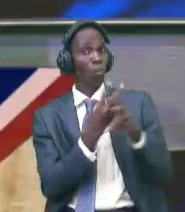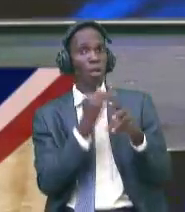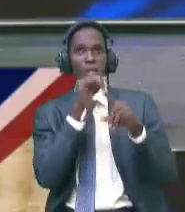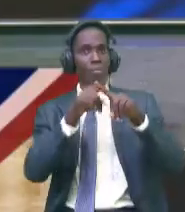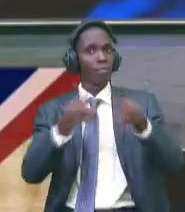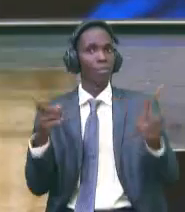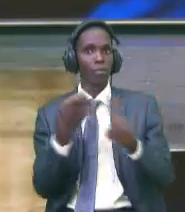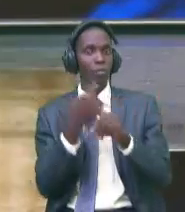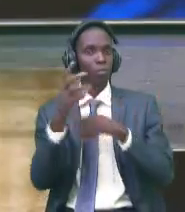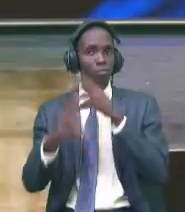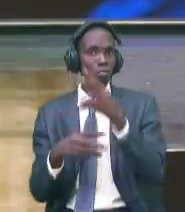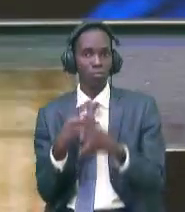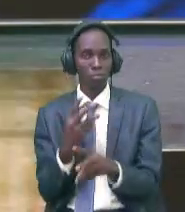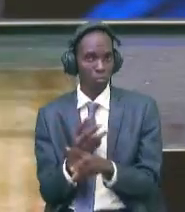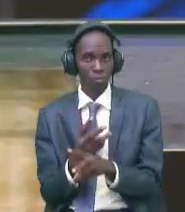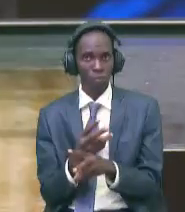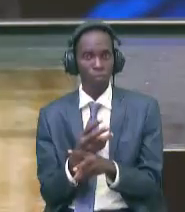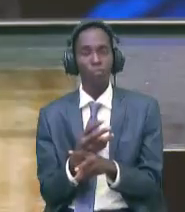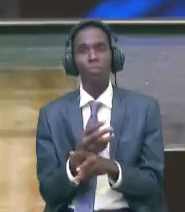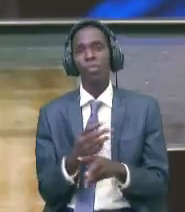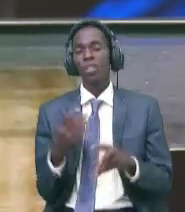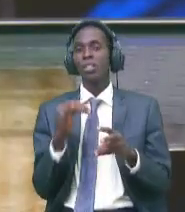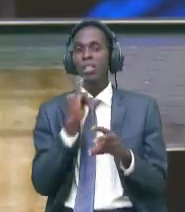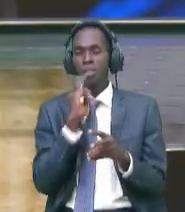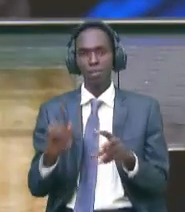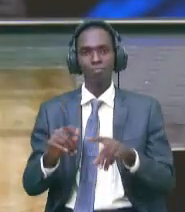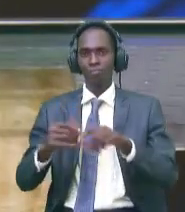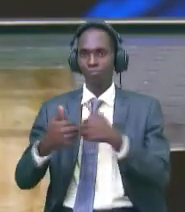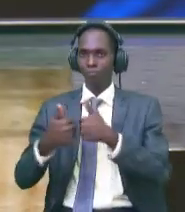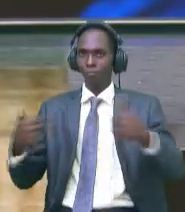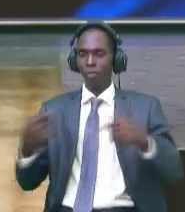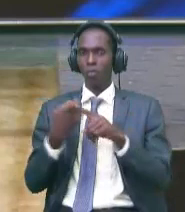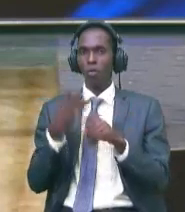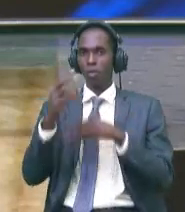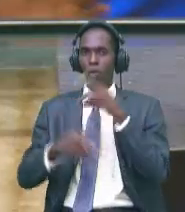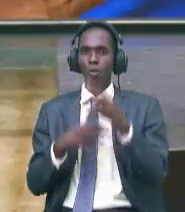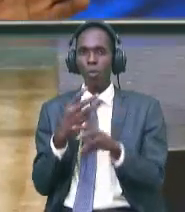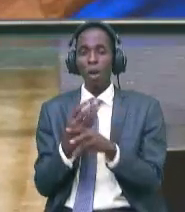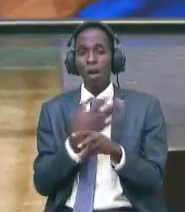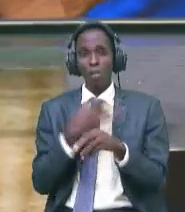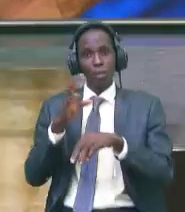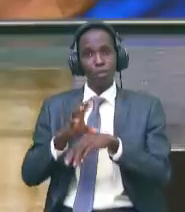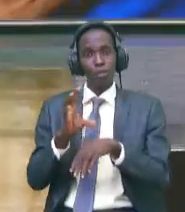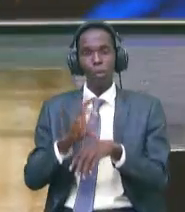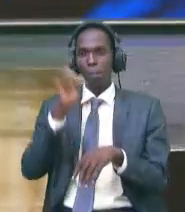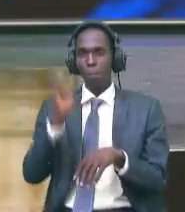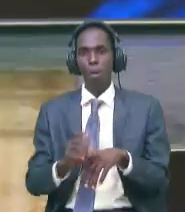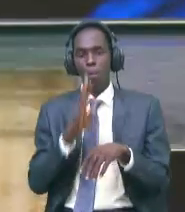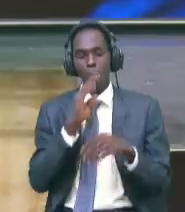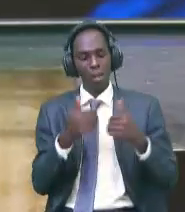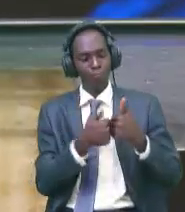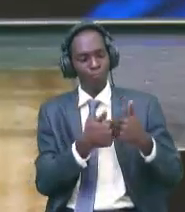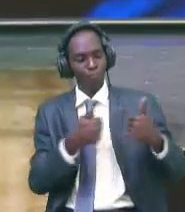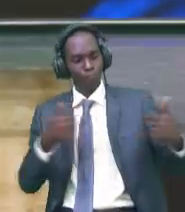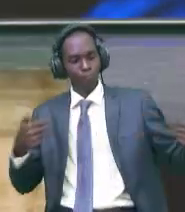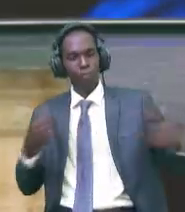world, is distinct from the world, and the church should be separated and